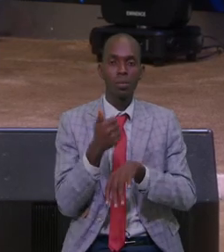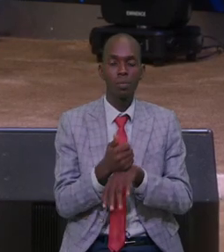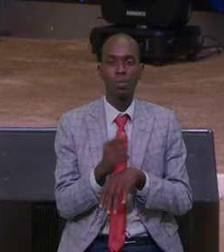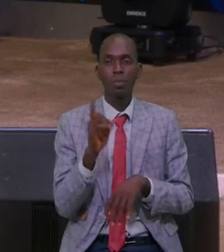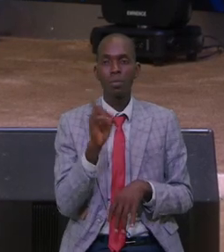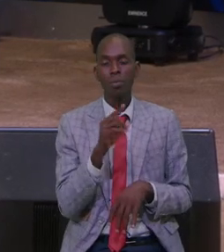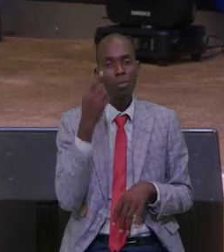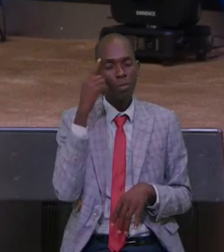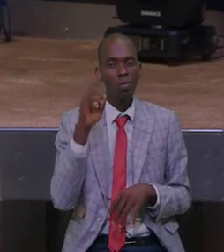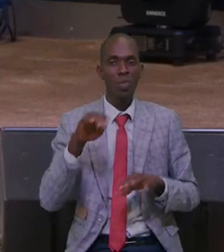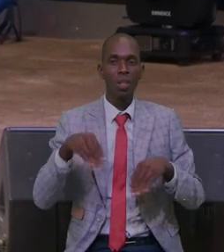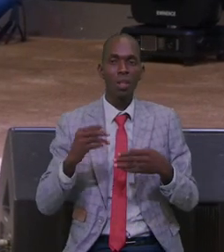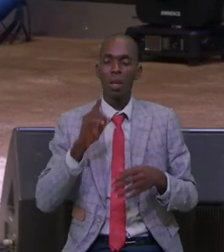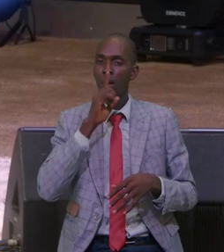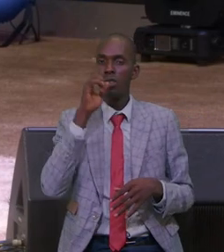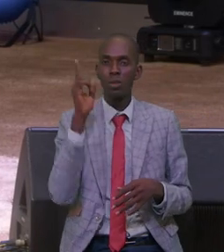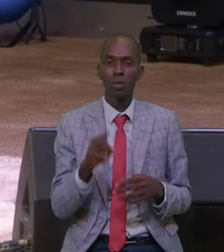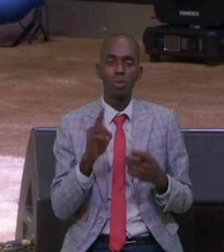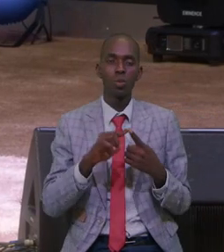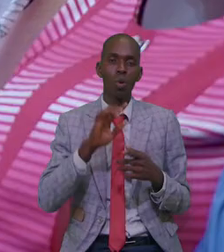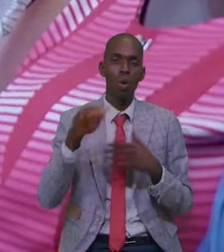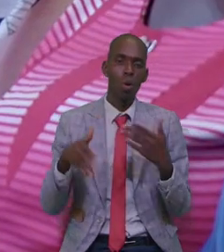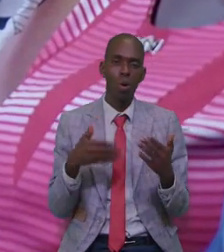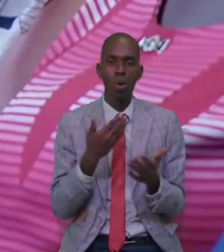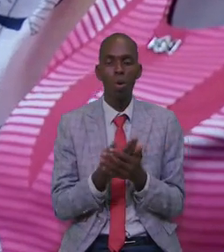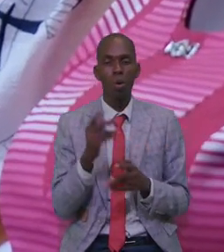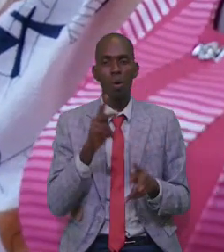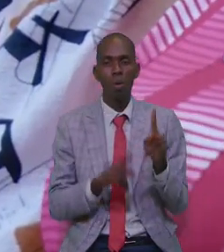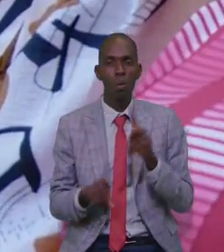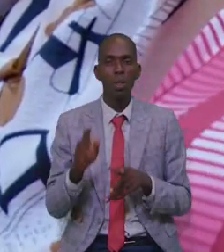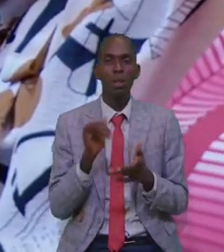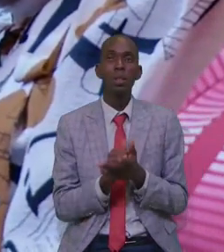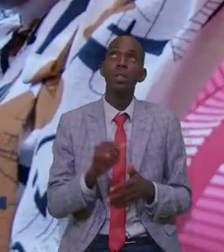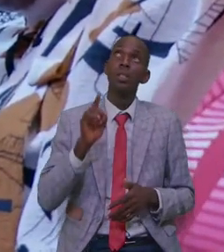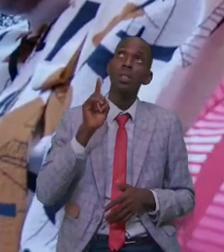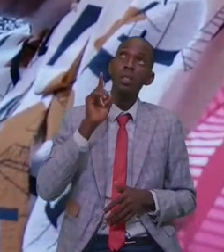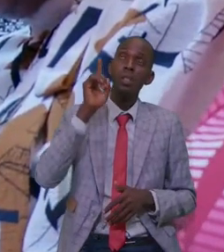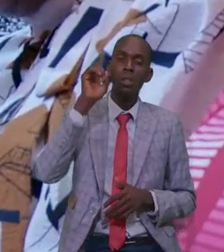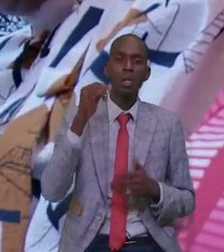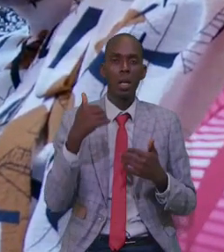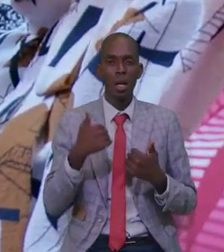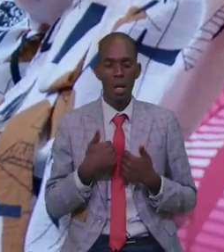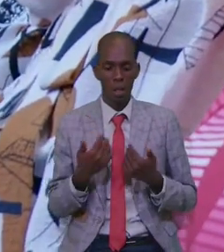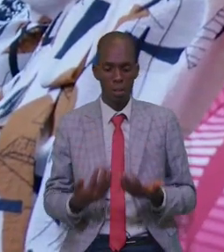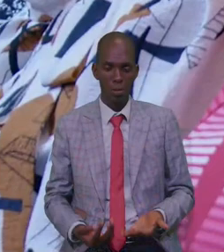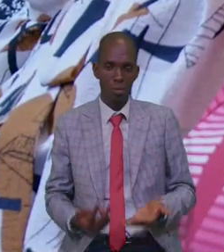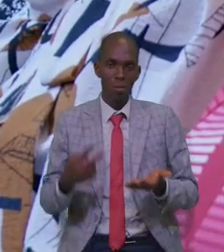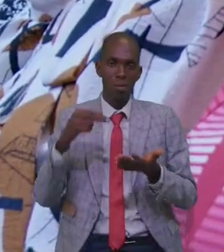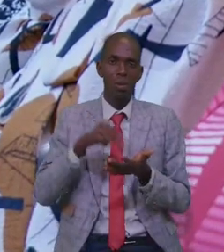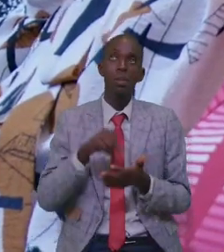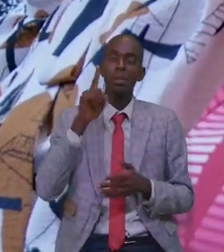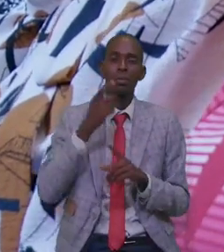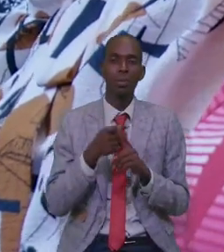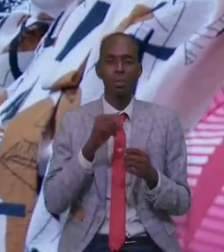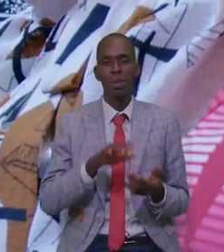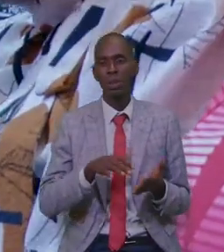assurance unto all men, in that he has raised him from the dead. Three things we're